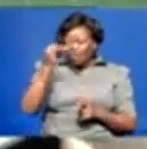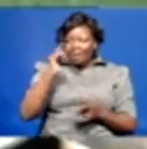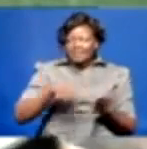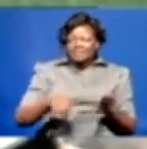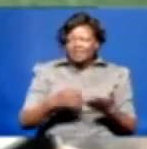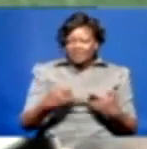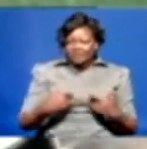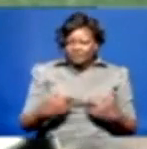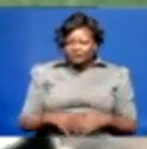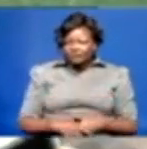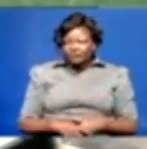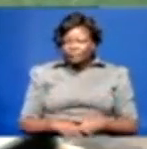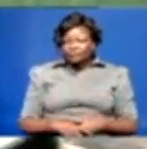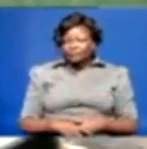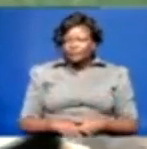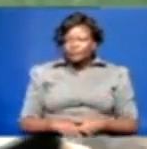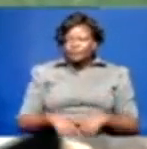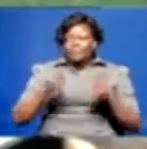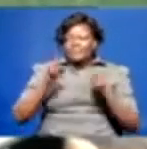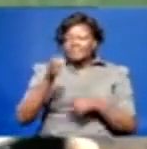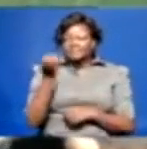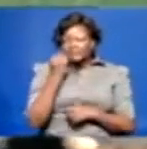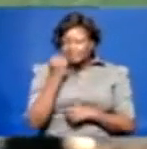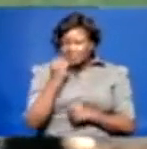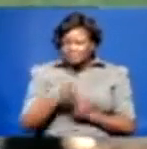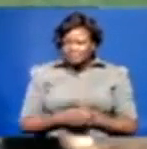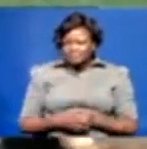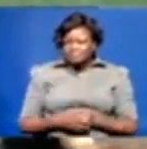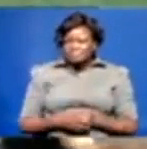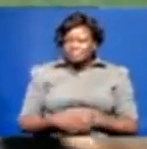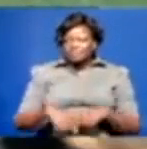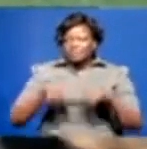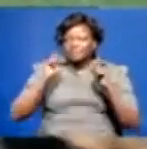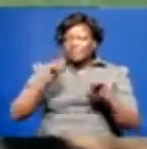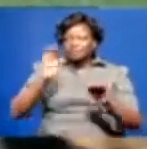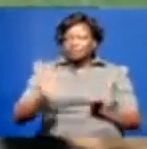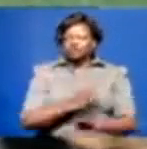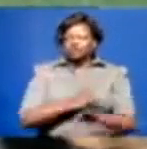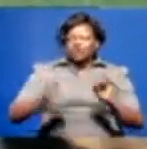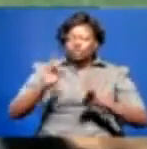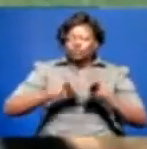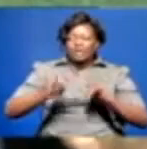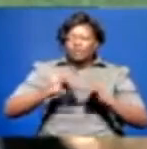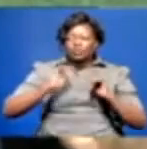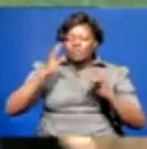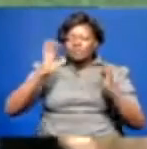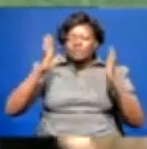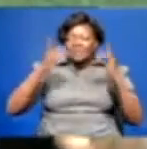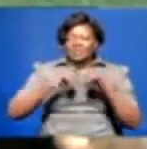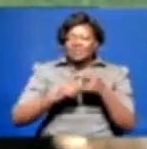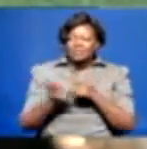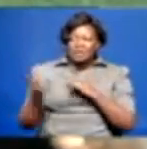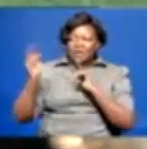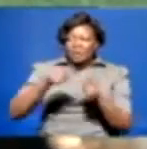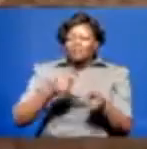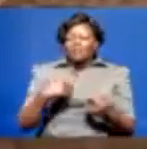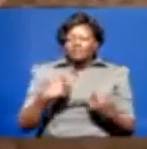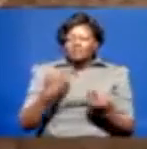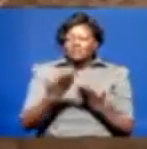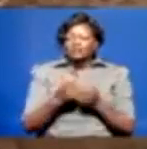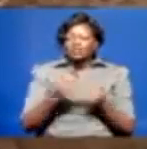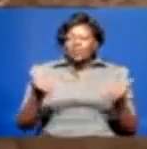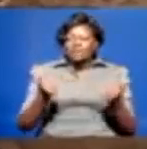Kuna kukula. Kuna musiki leo tutasherekea tena tutakuja kufanya ibada ile mzuri